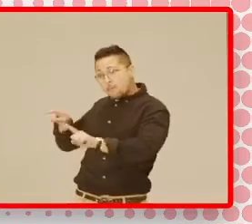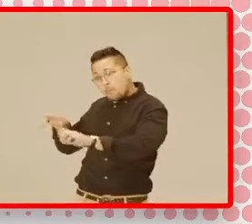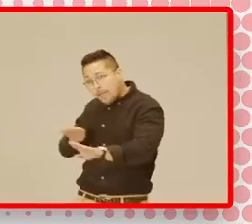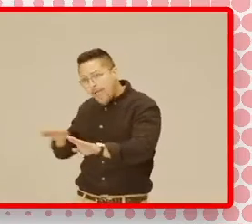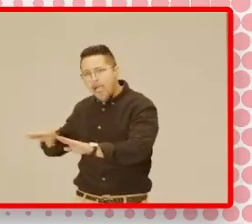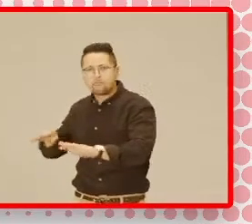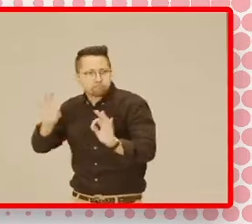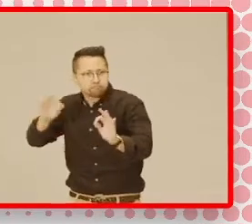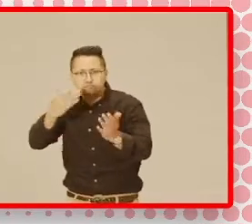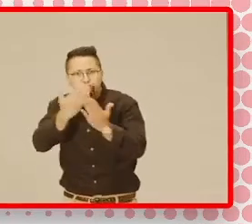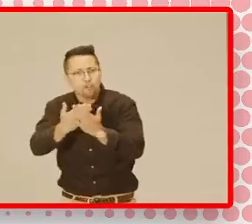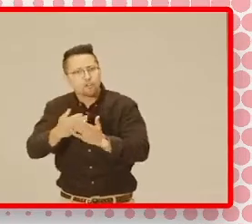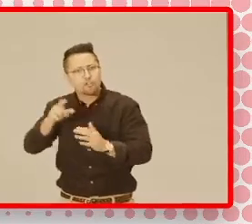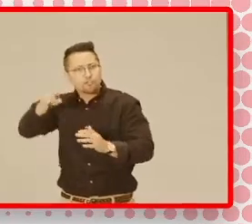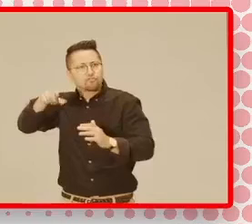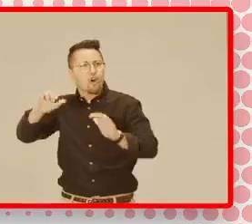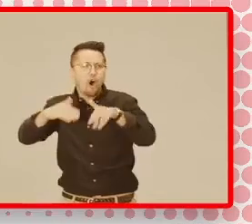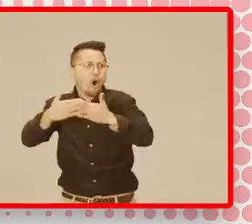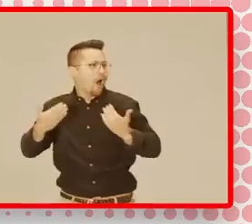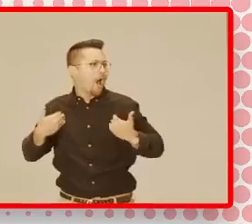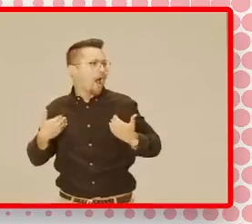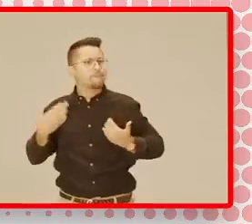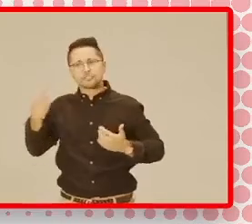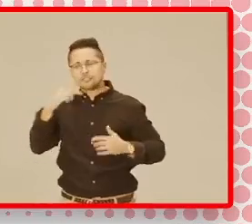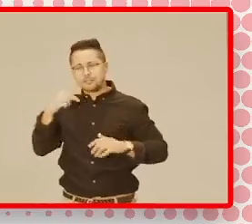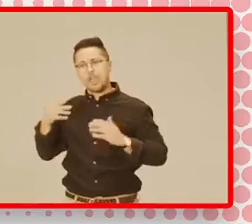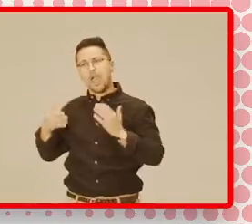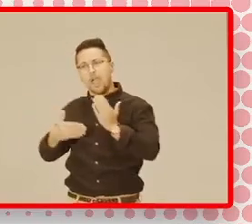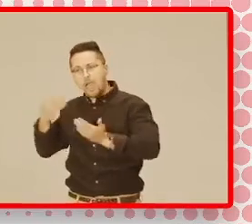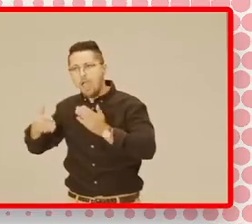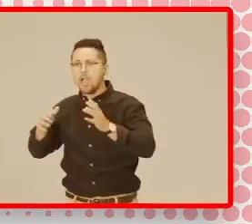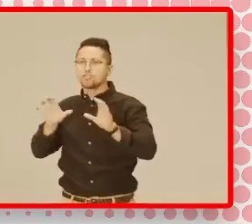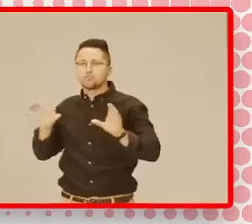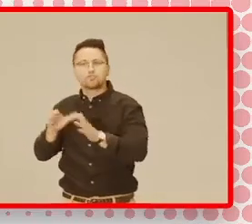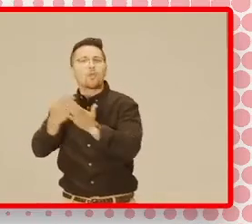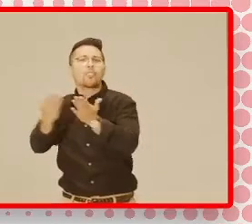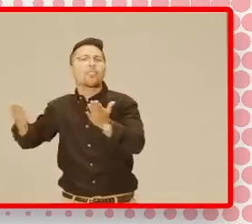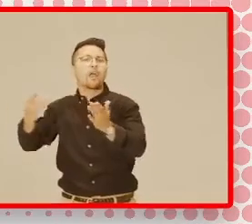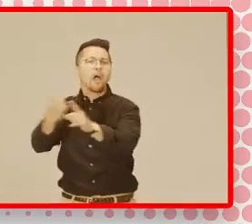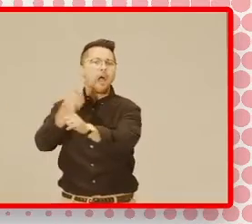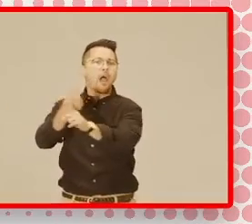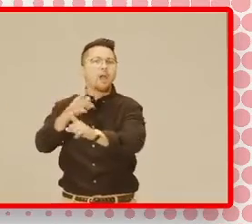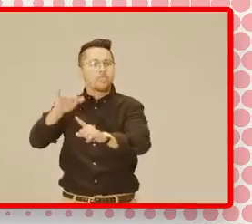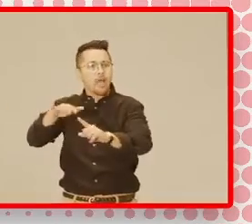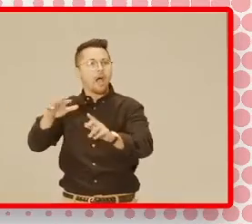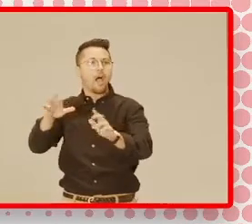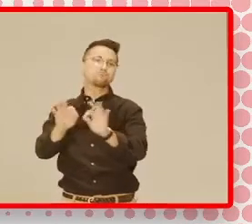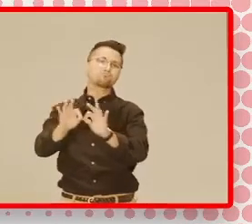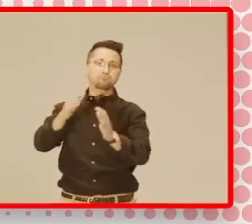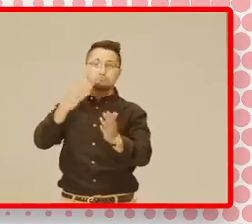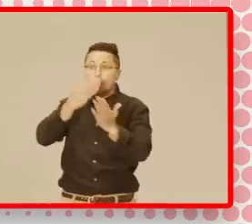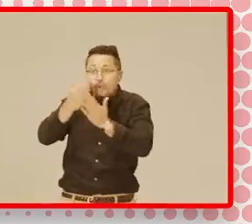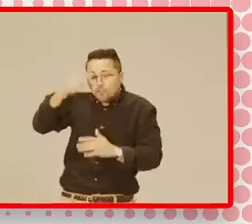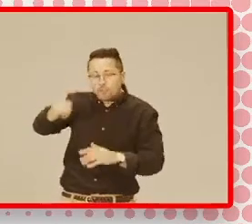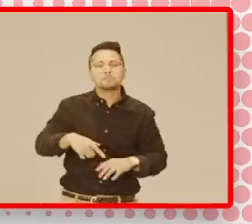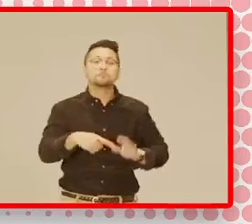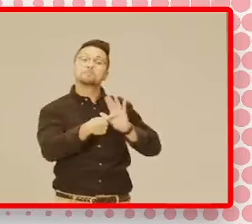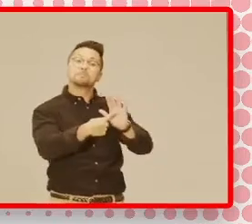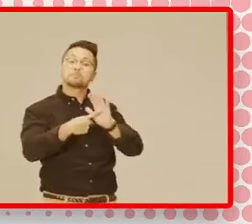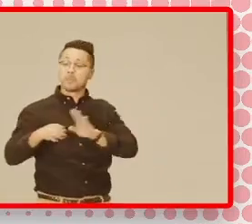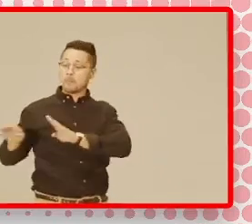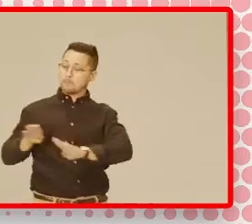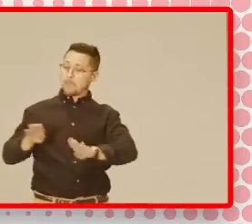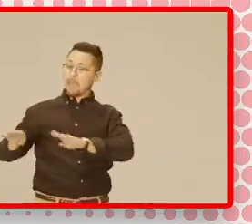them because they get you to do things regularly that are good for you. So, for example, a behavior habit for someone